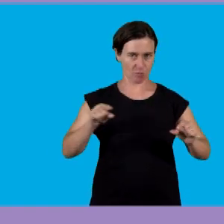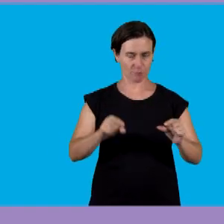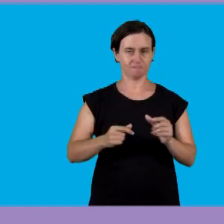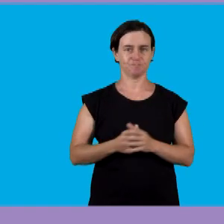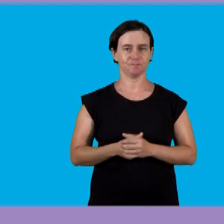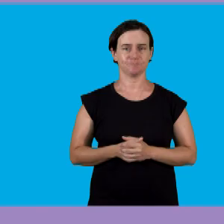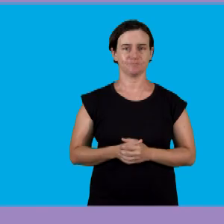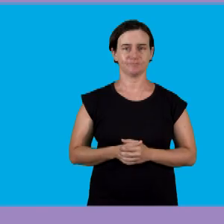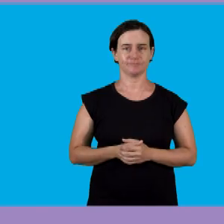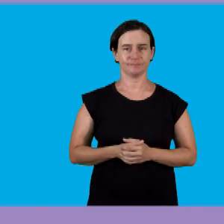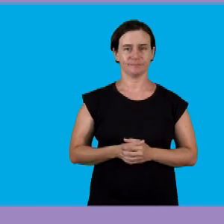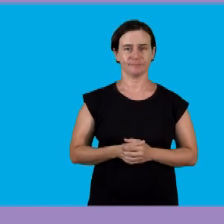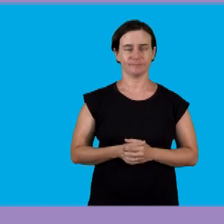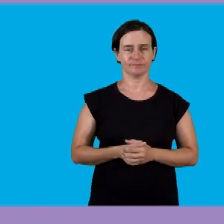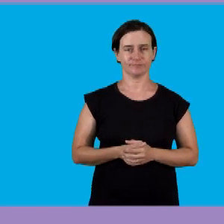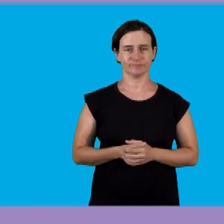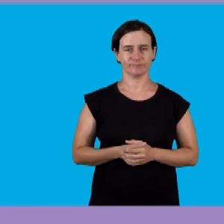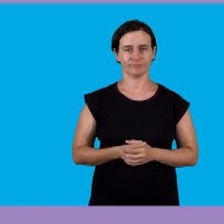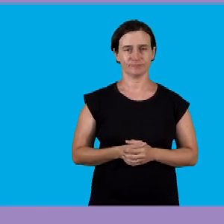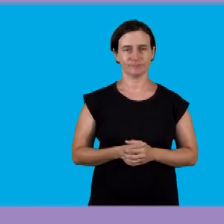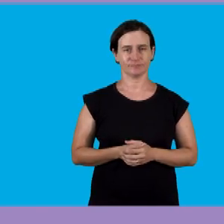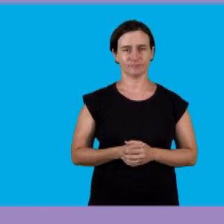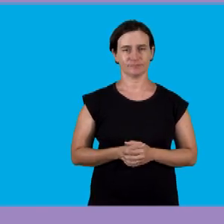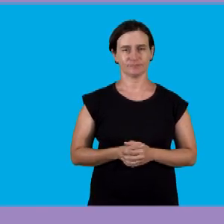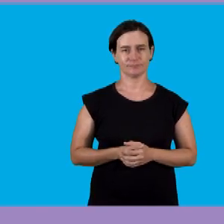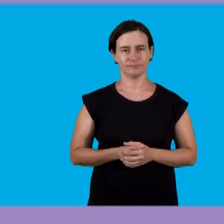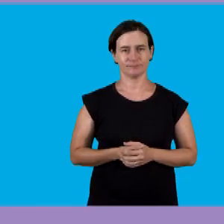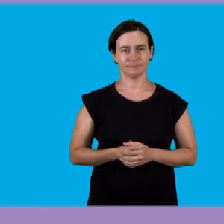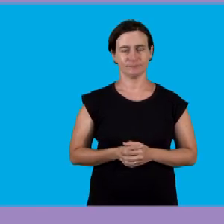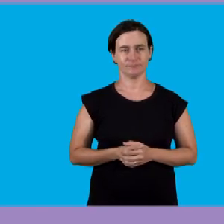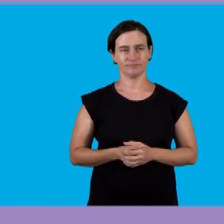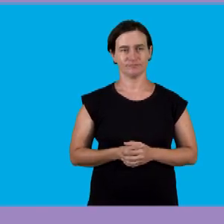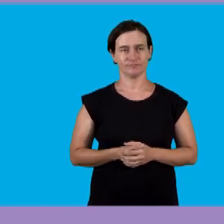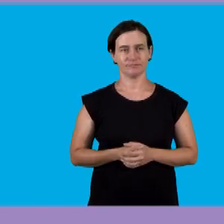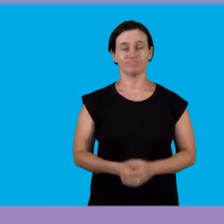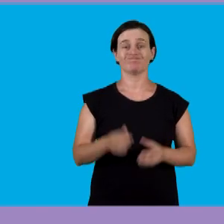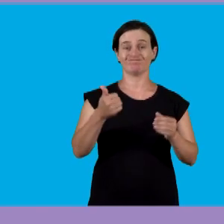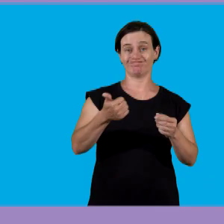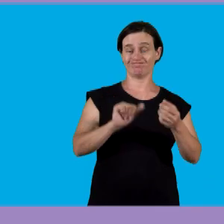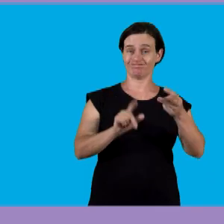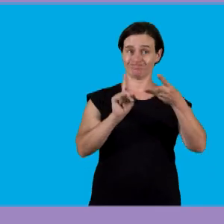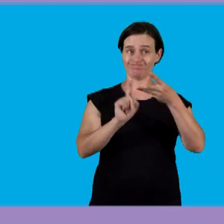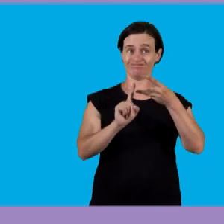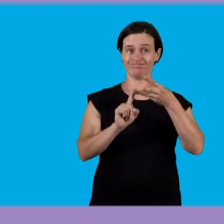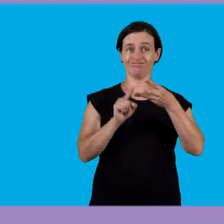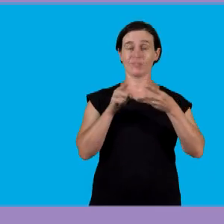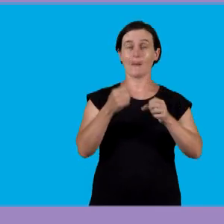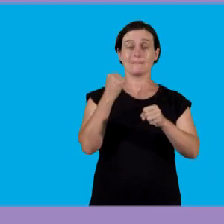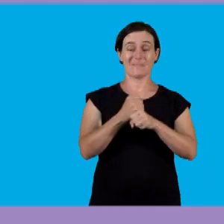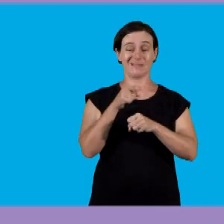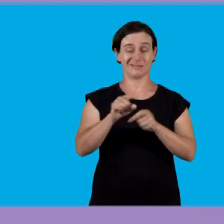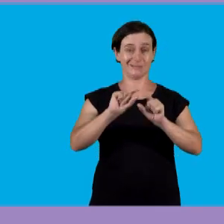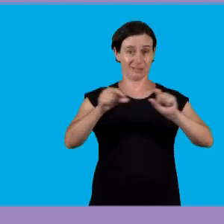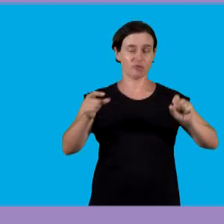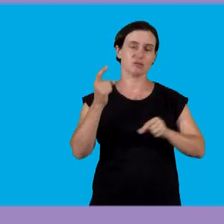that expression, the simplified version of that expression. Now let's simplify the